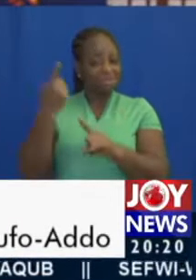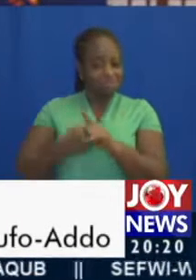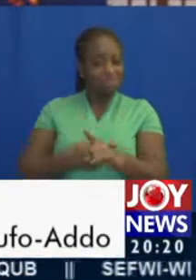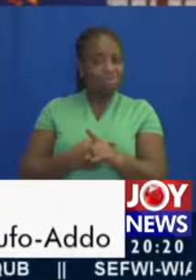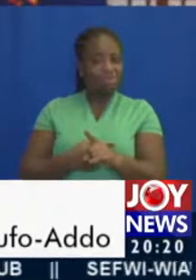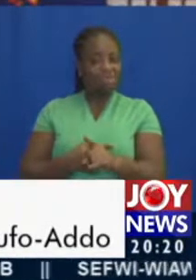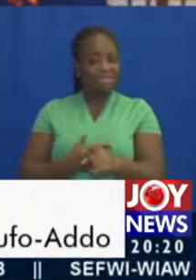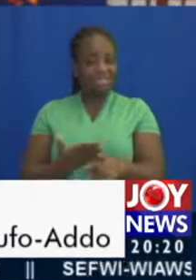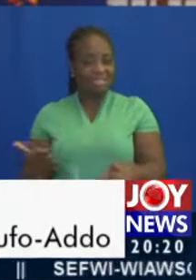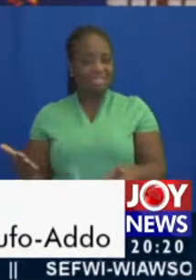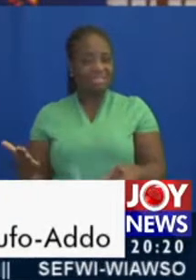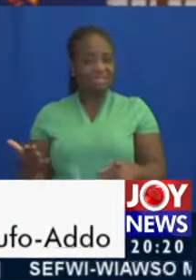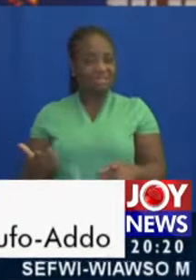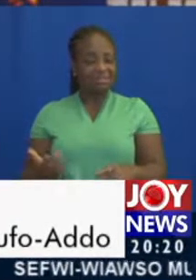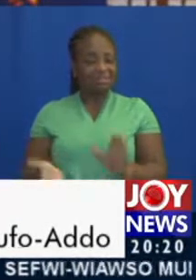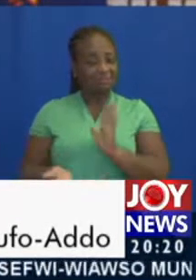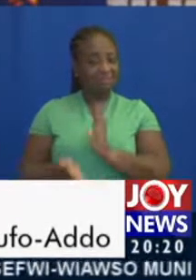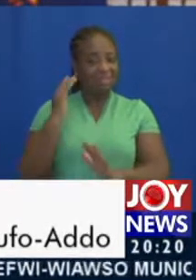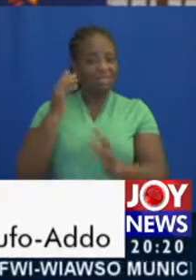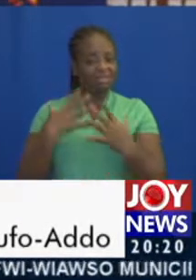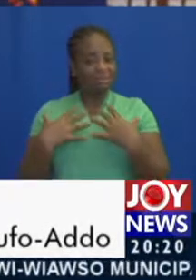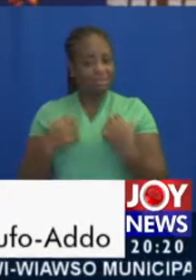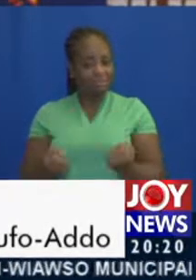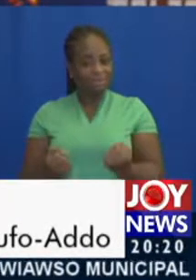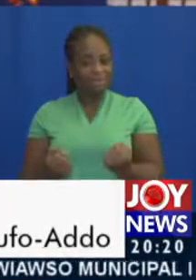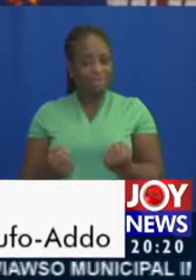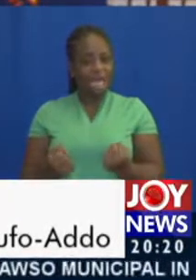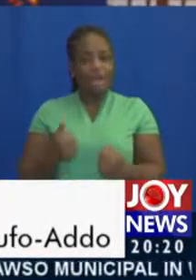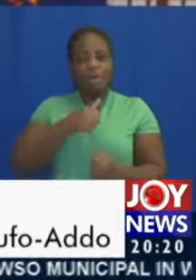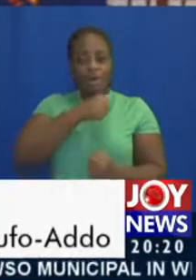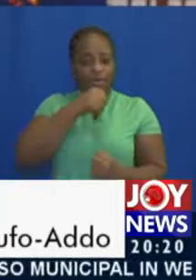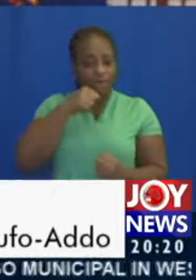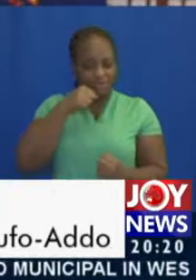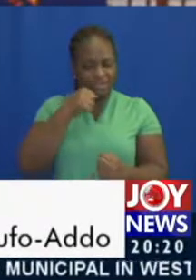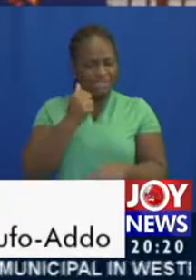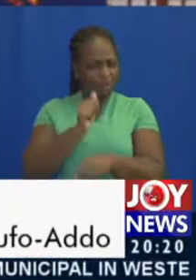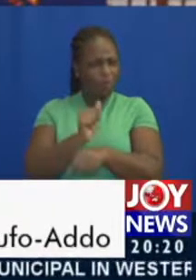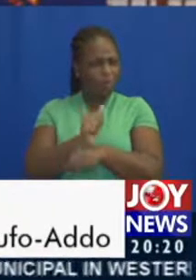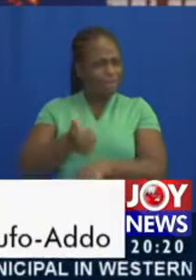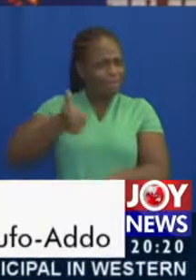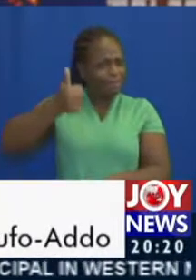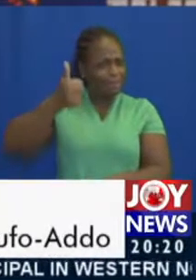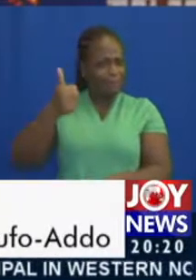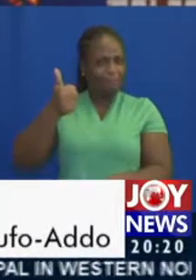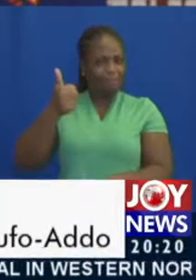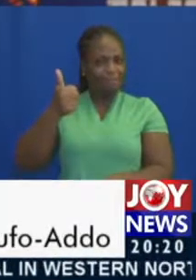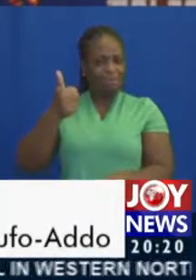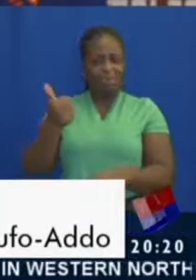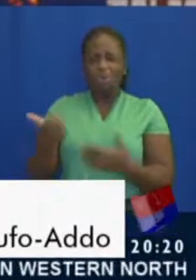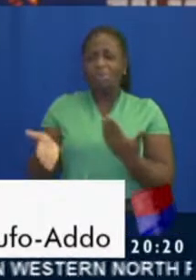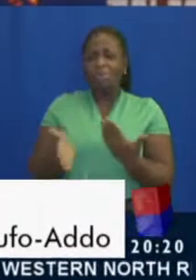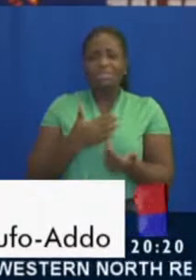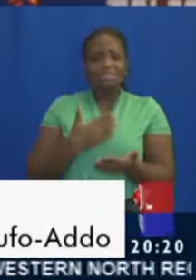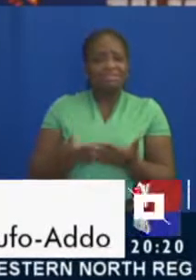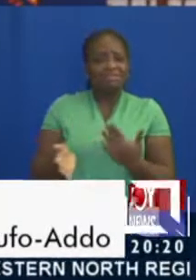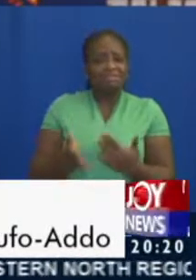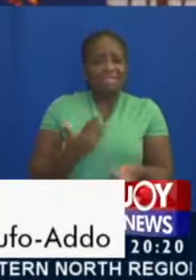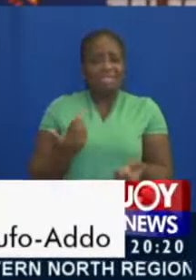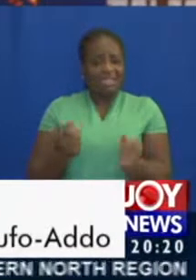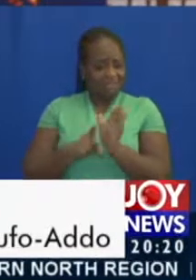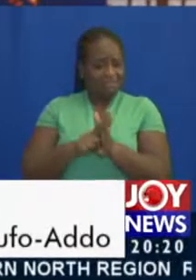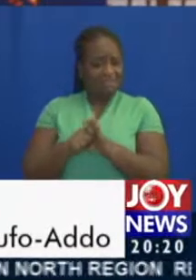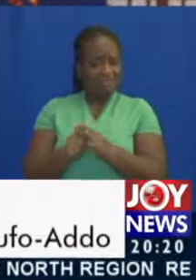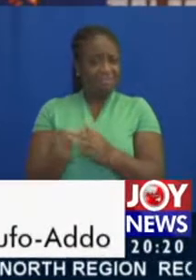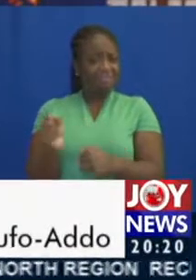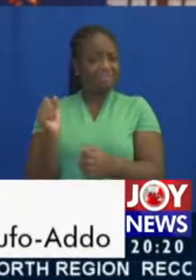rapid recovery. Our agriculture is performing so that despite the disruptions of the pandemic,